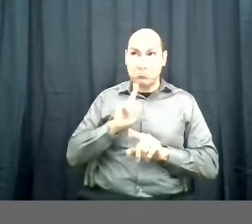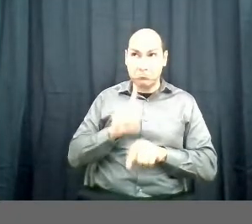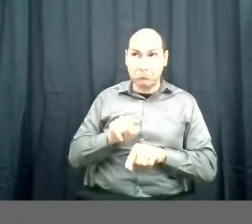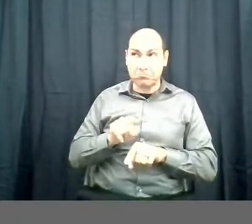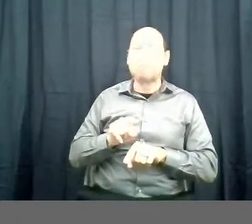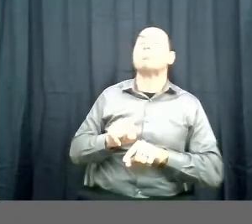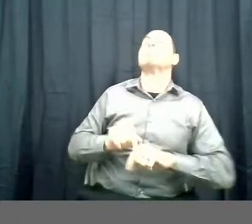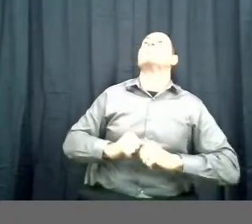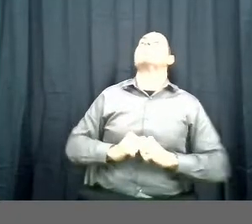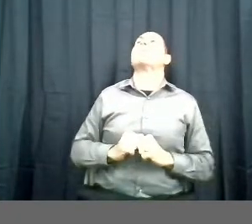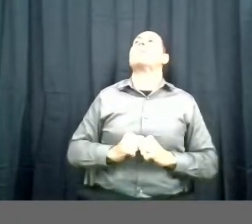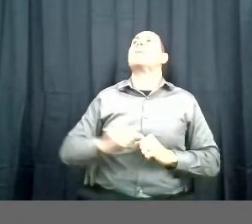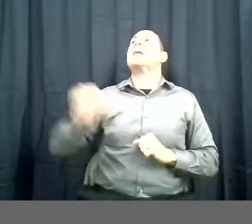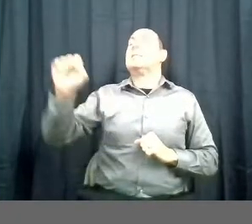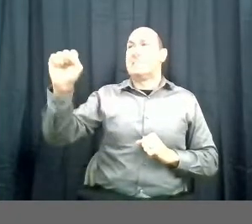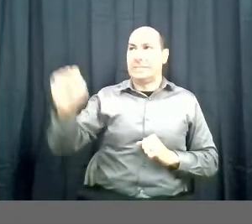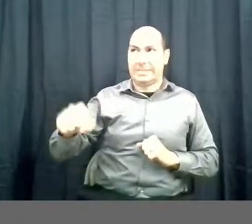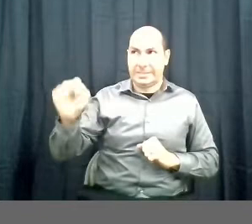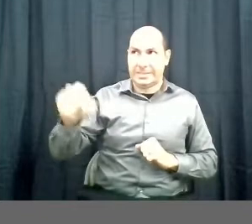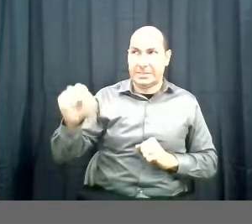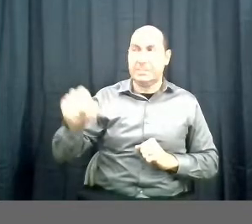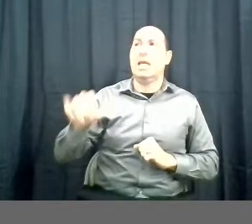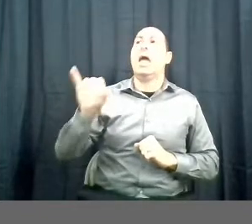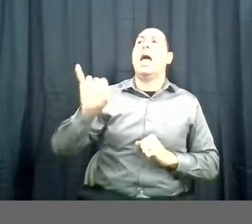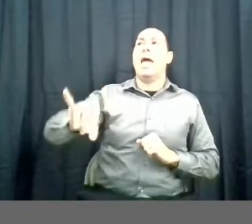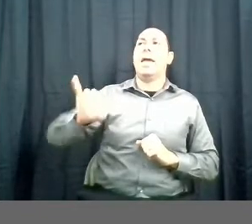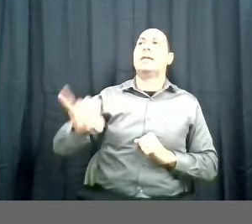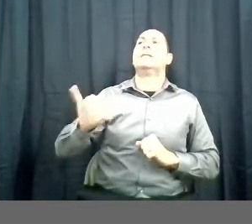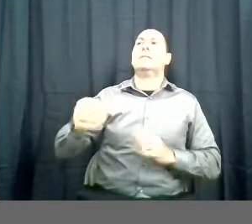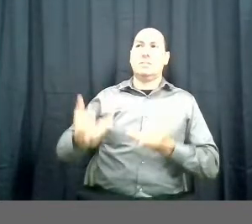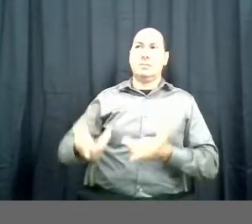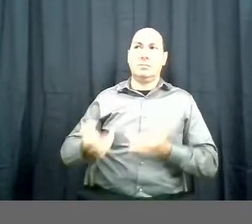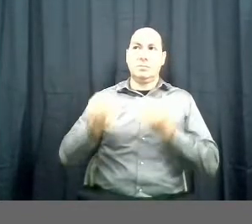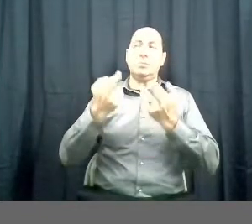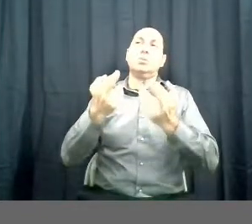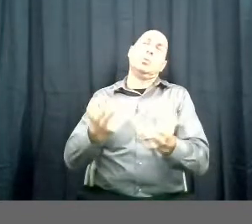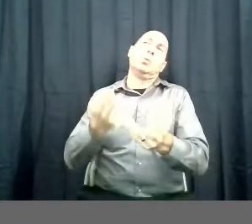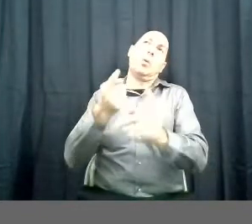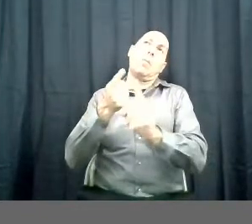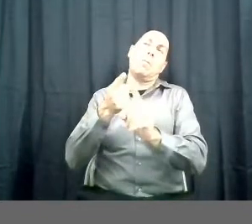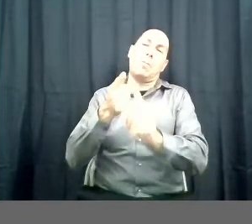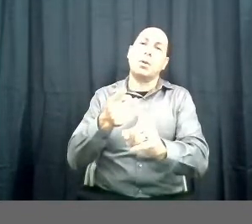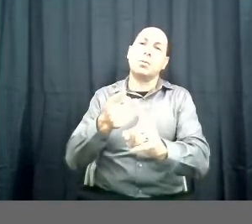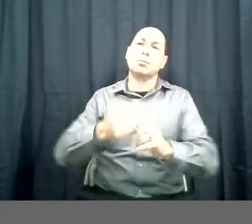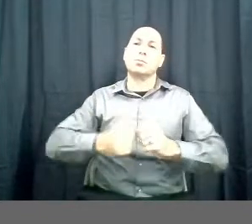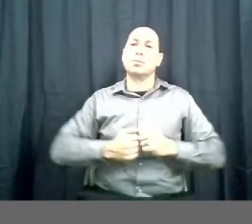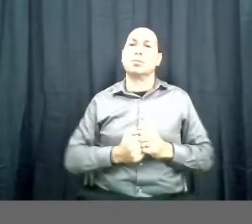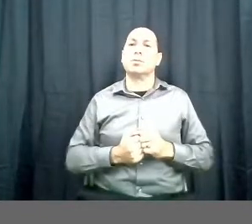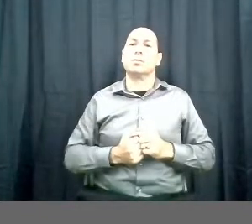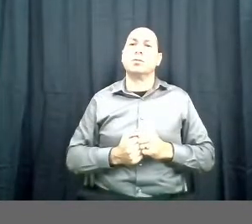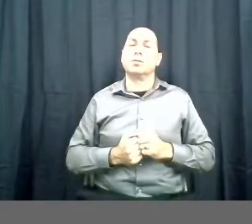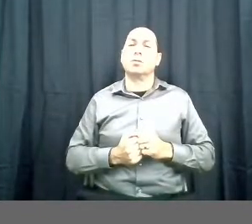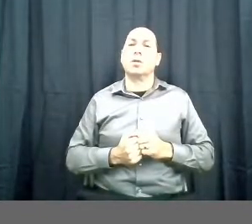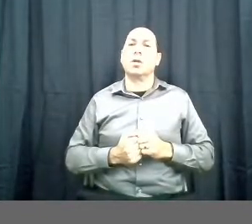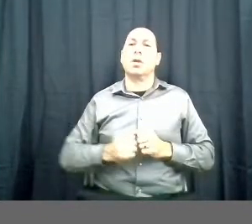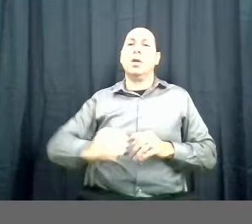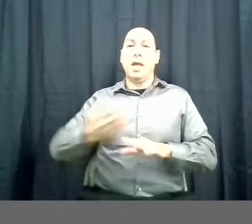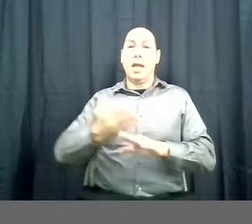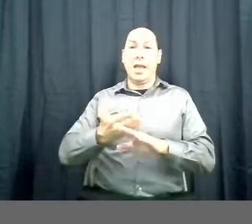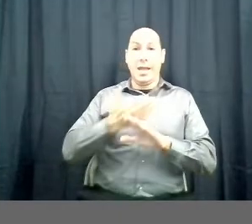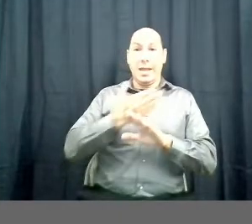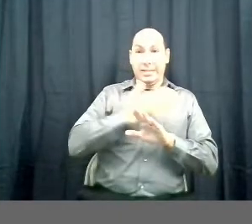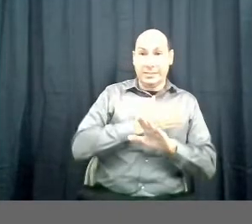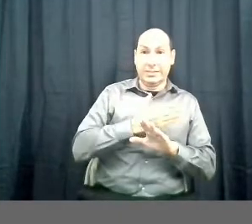that is the sense of the resolution. As I said, if a precondition is negotiate